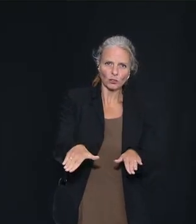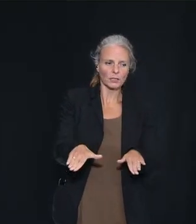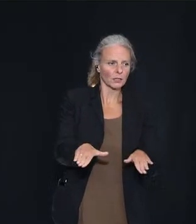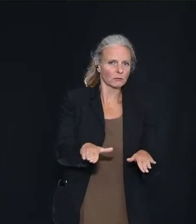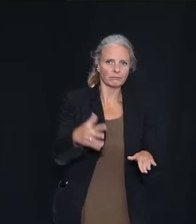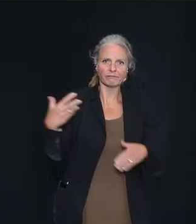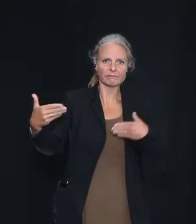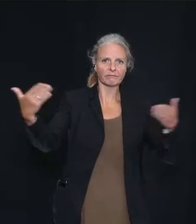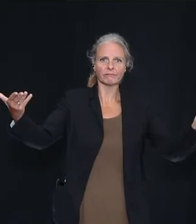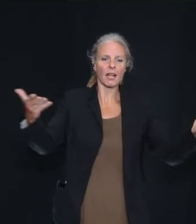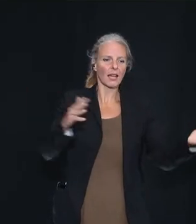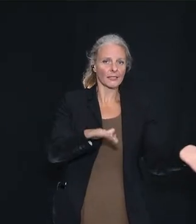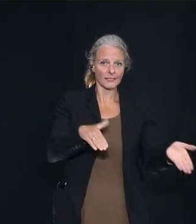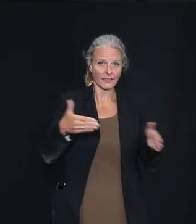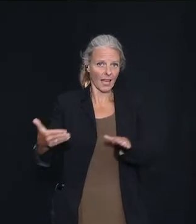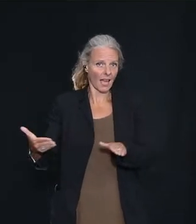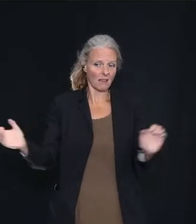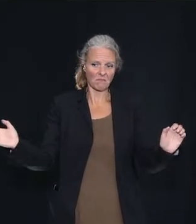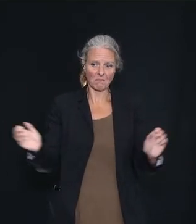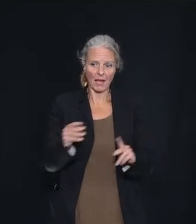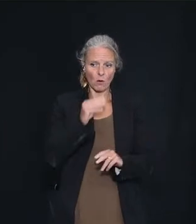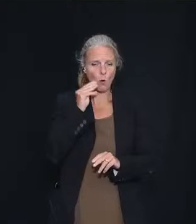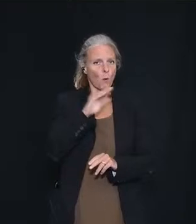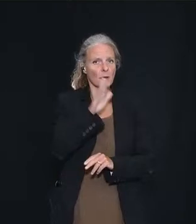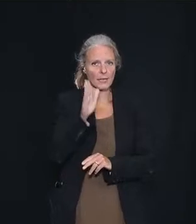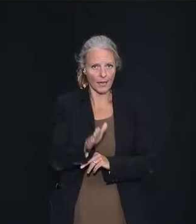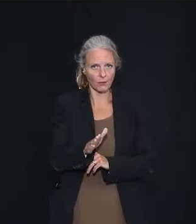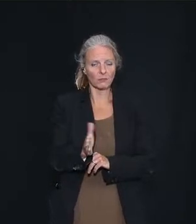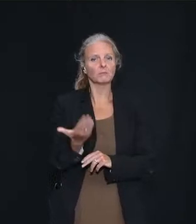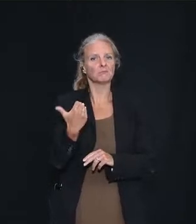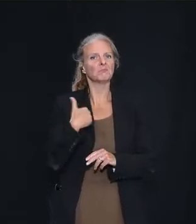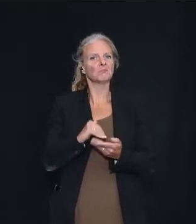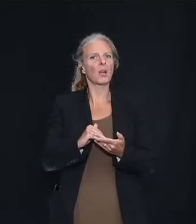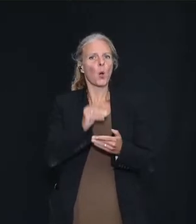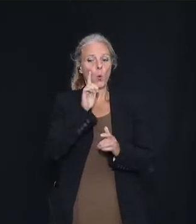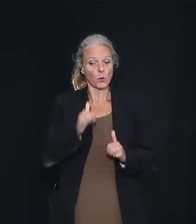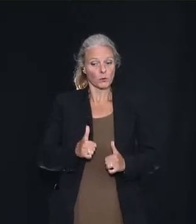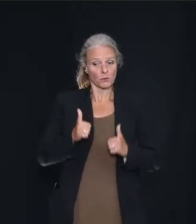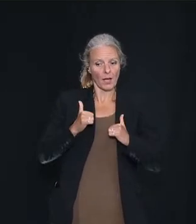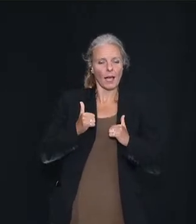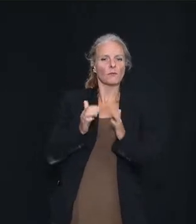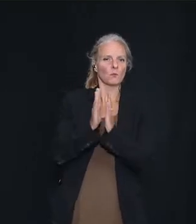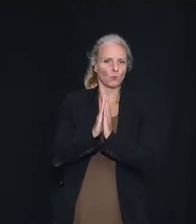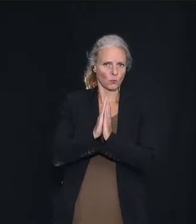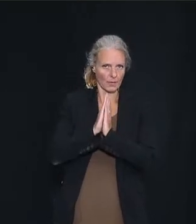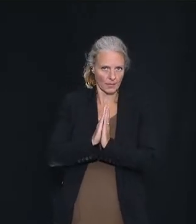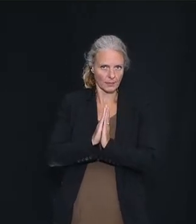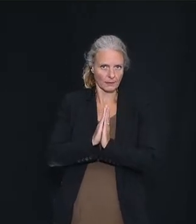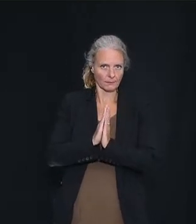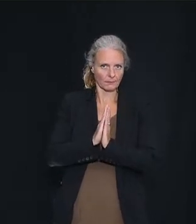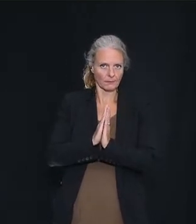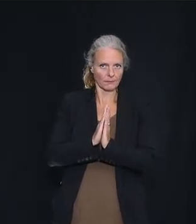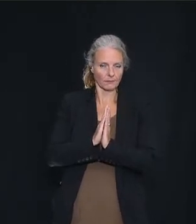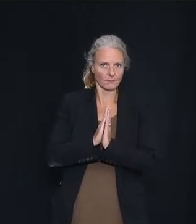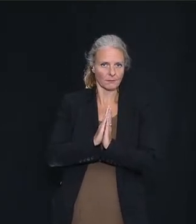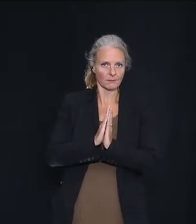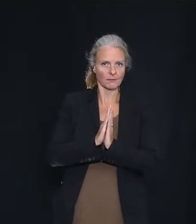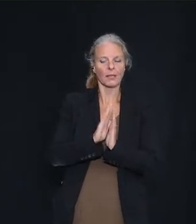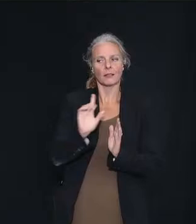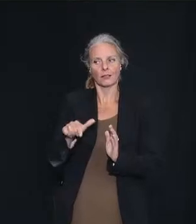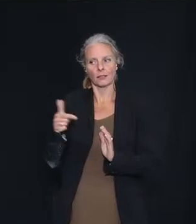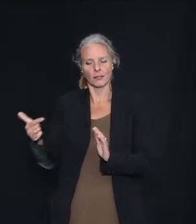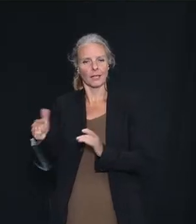the survivors. Nous sommes maintenant. Merci beaucoup. Thank you.